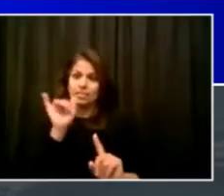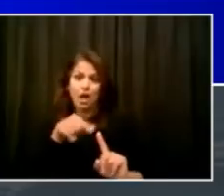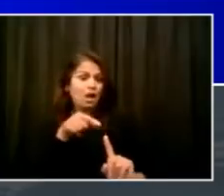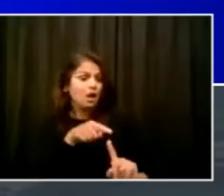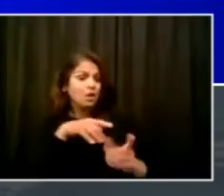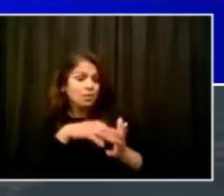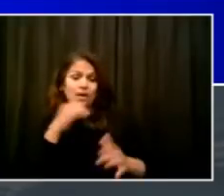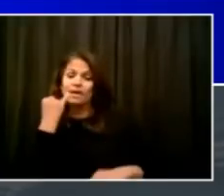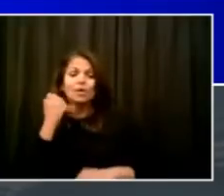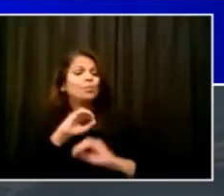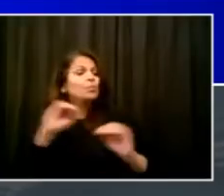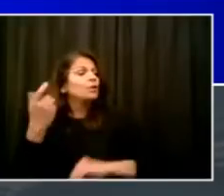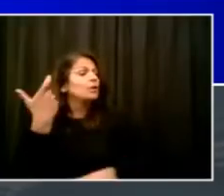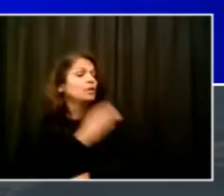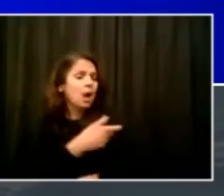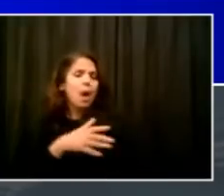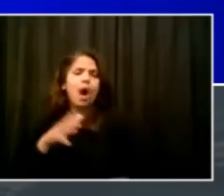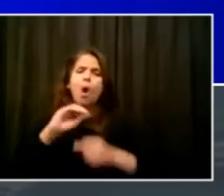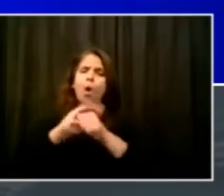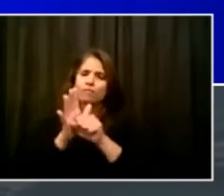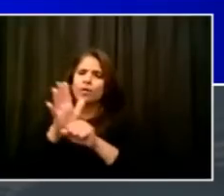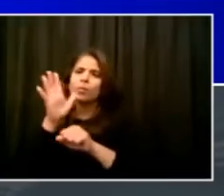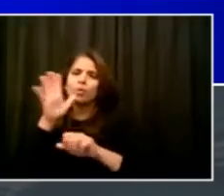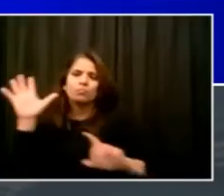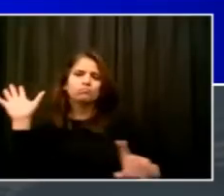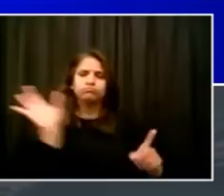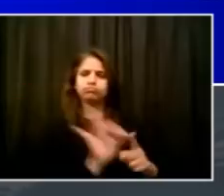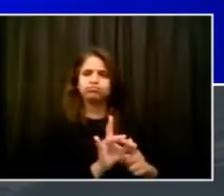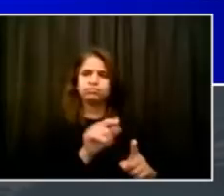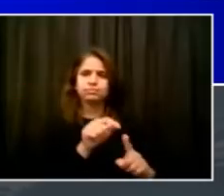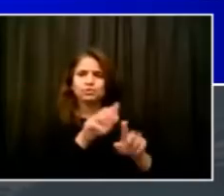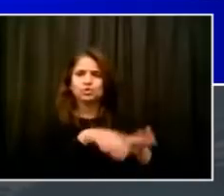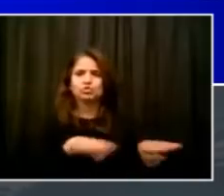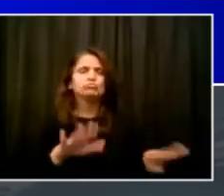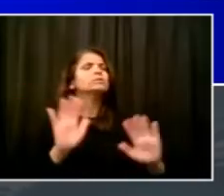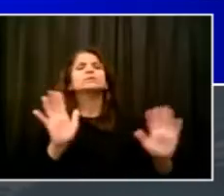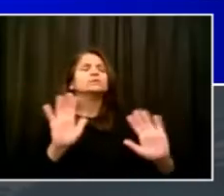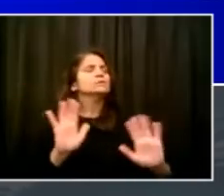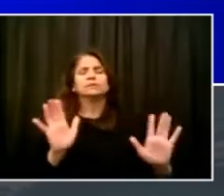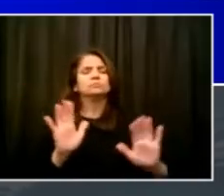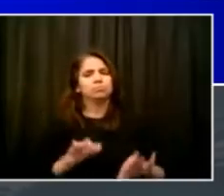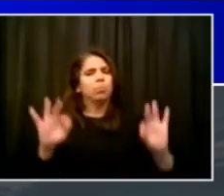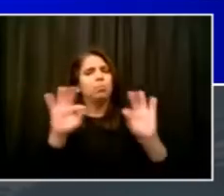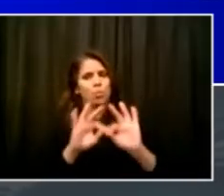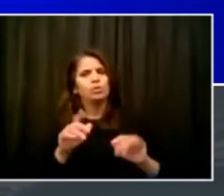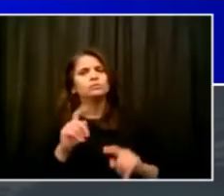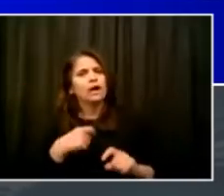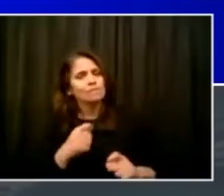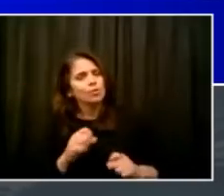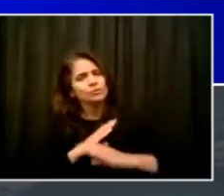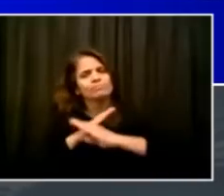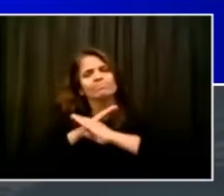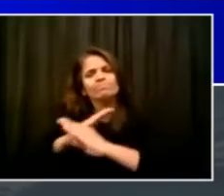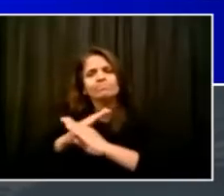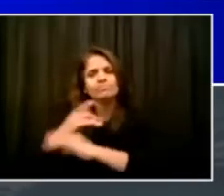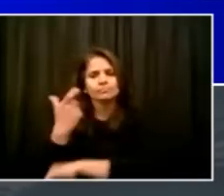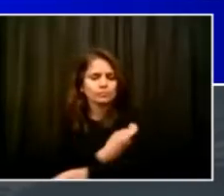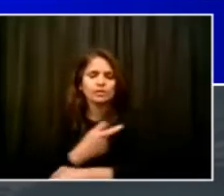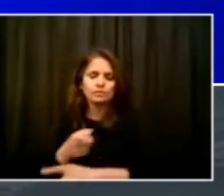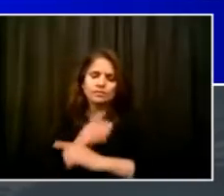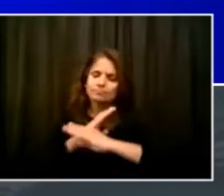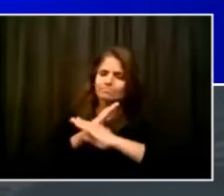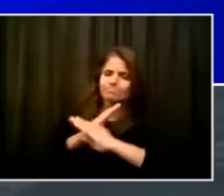or respiratory disease makes that child both more susceptible to contracting COVID and more vulnerable to the effect of COVID. And we're all watching